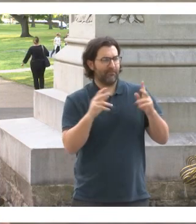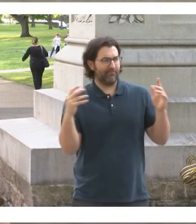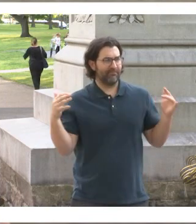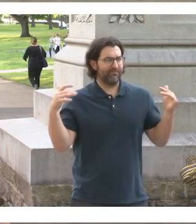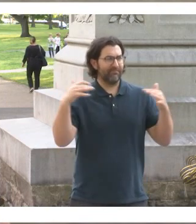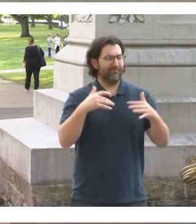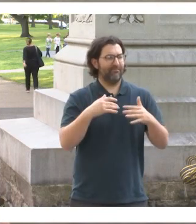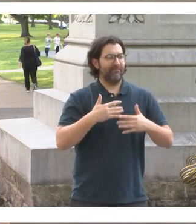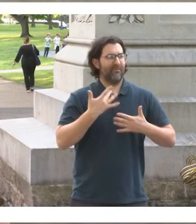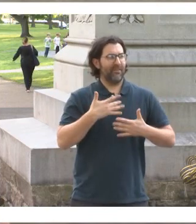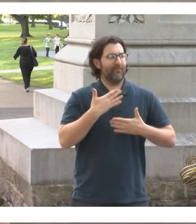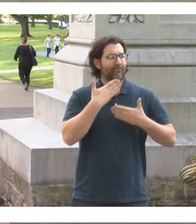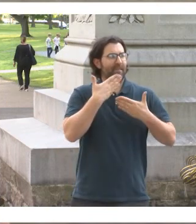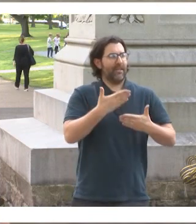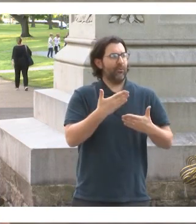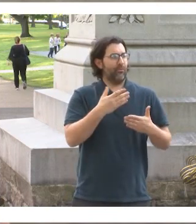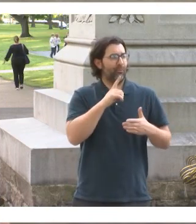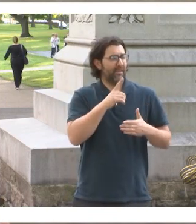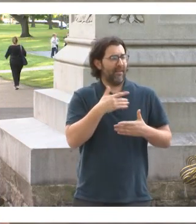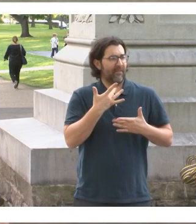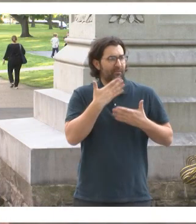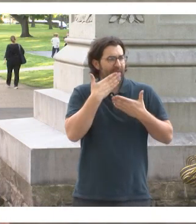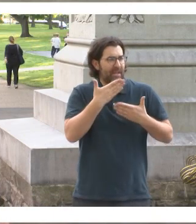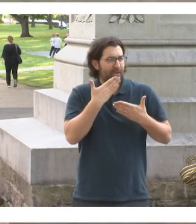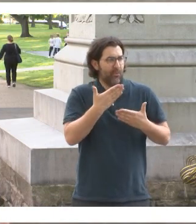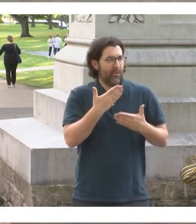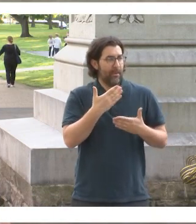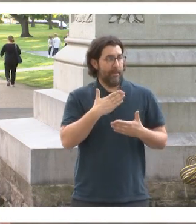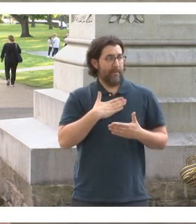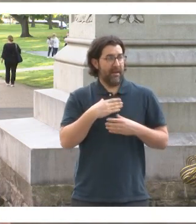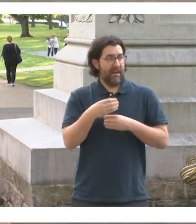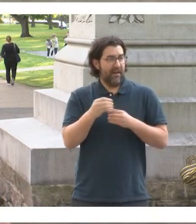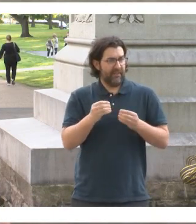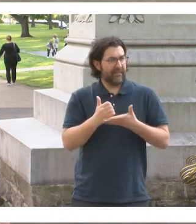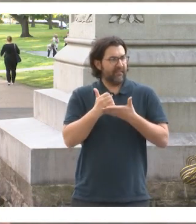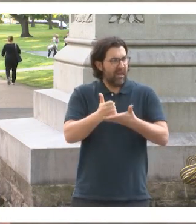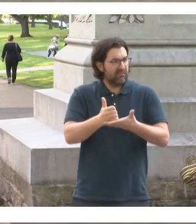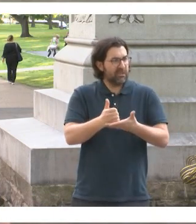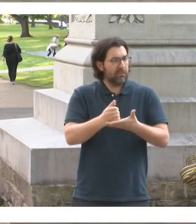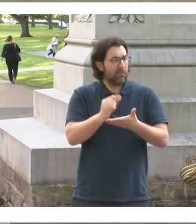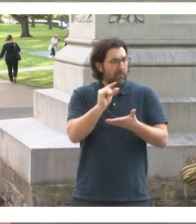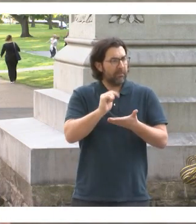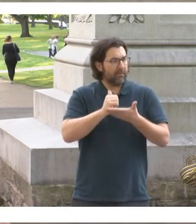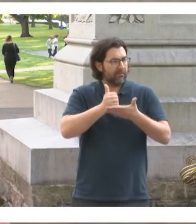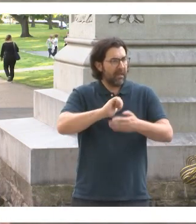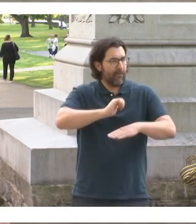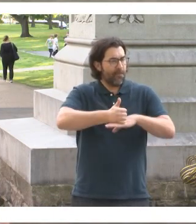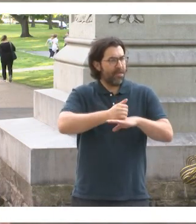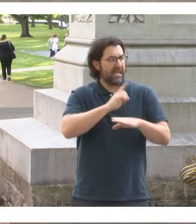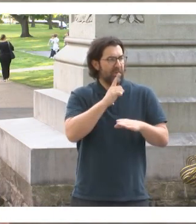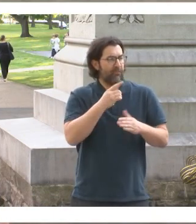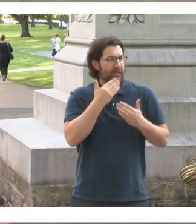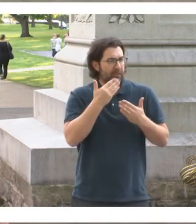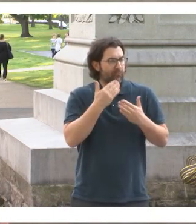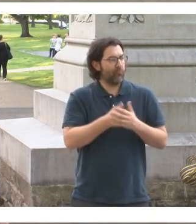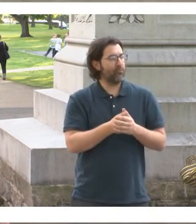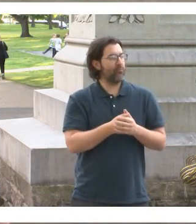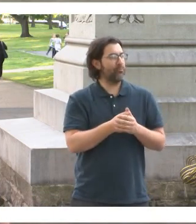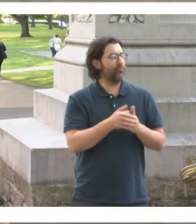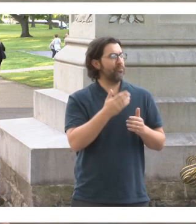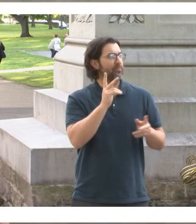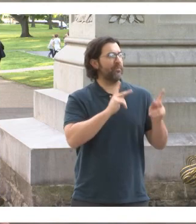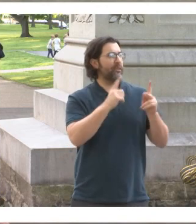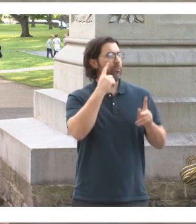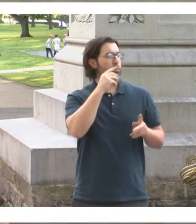And I'm grateful for the small part that my office could play. Like I said, it's not, people see the